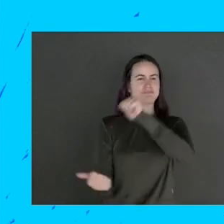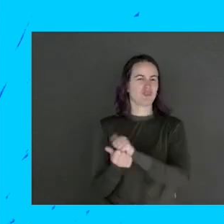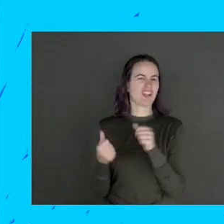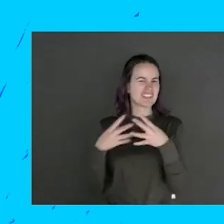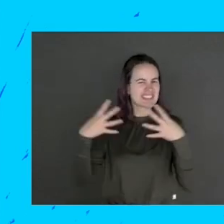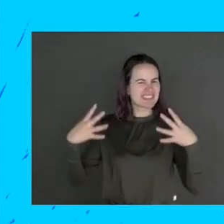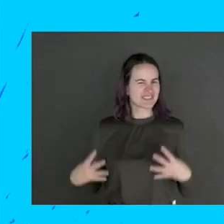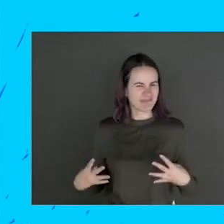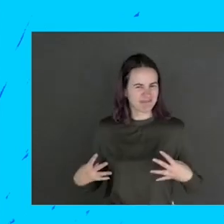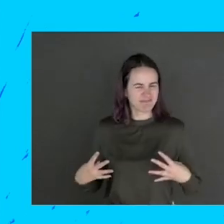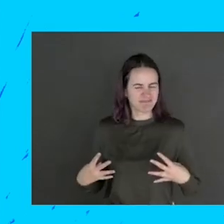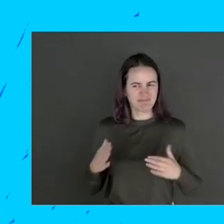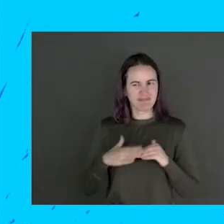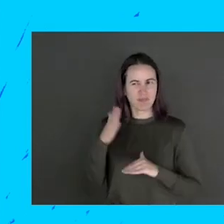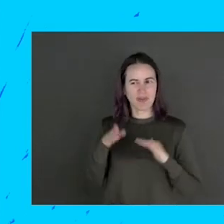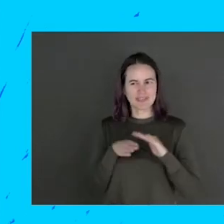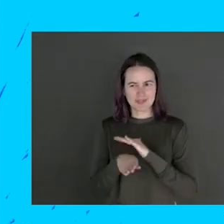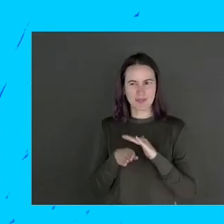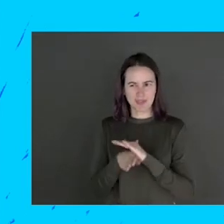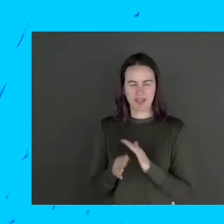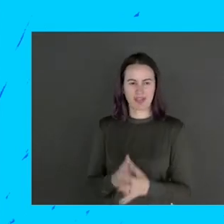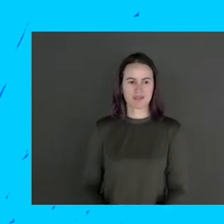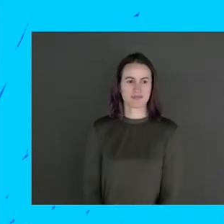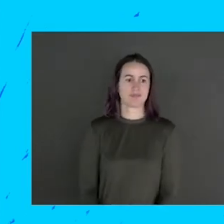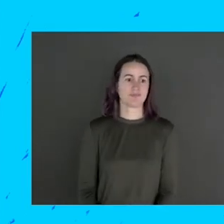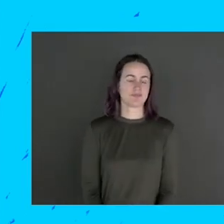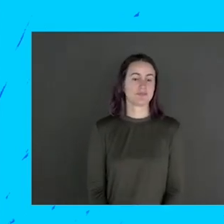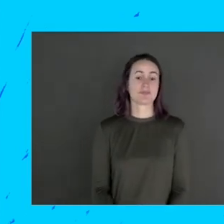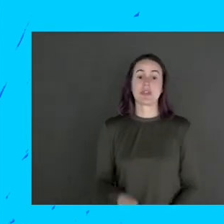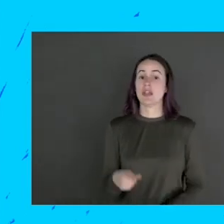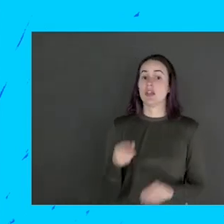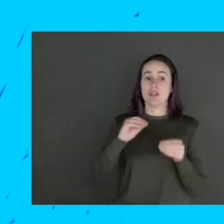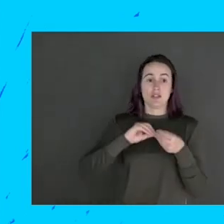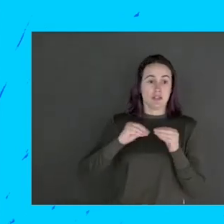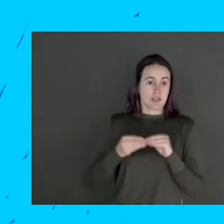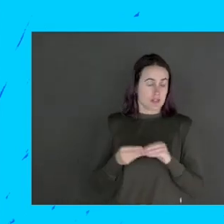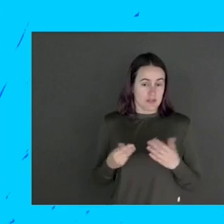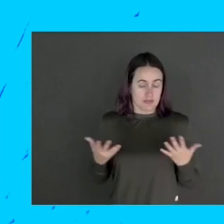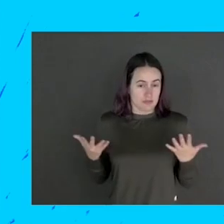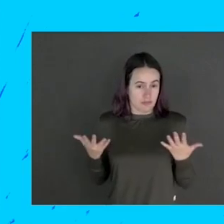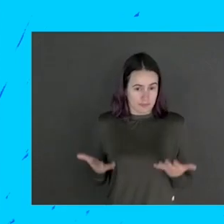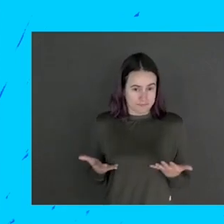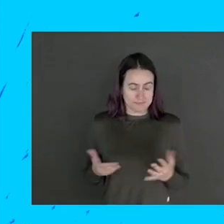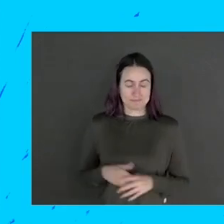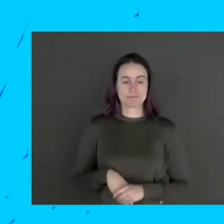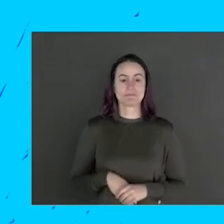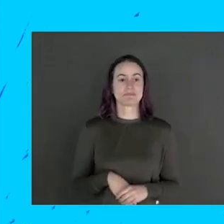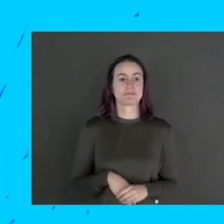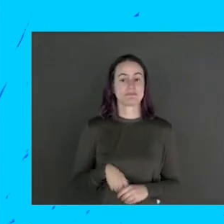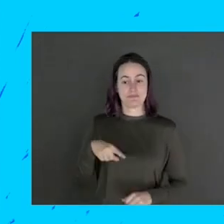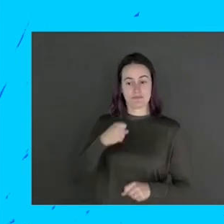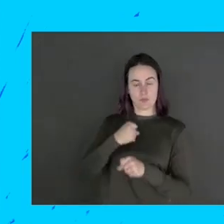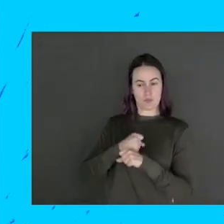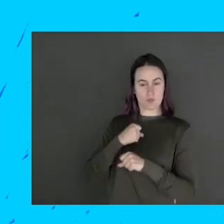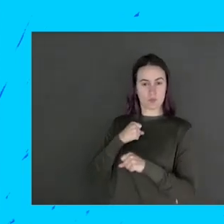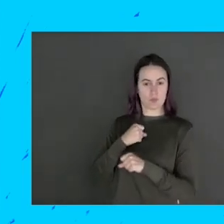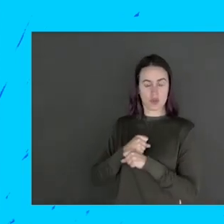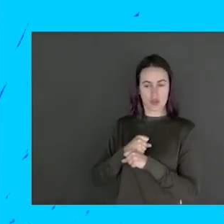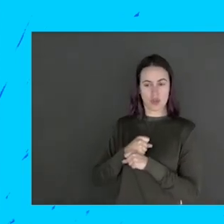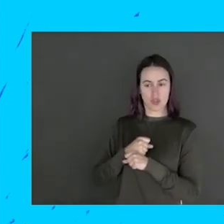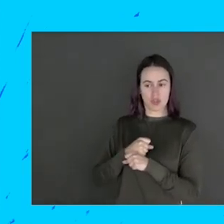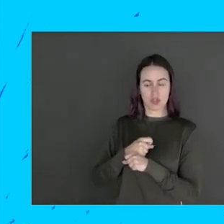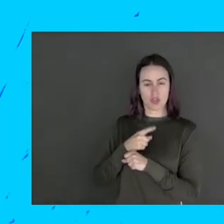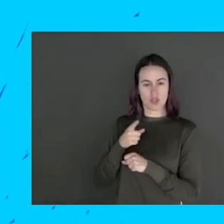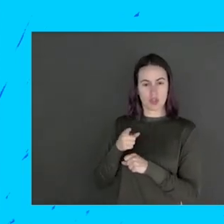critical issue is, of course, making sure that whatever we're doing, we also